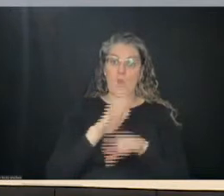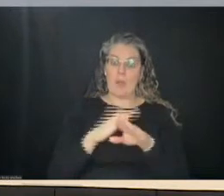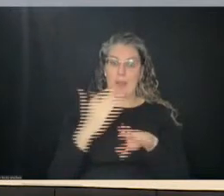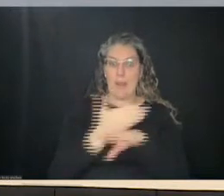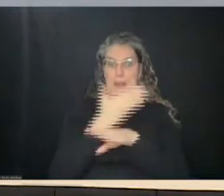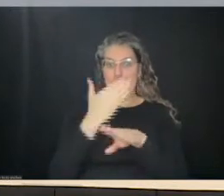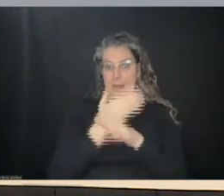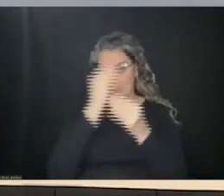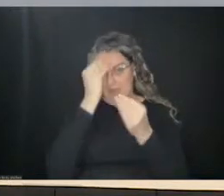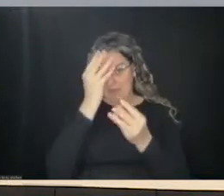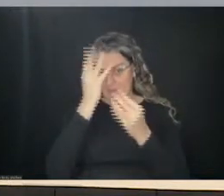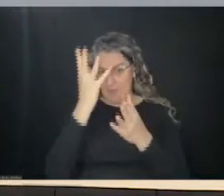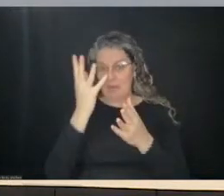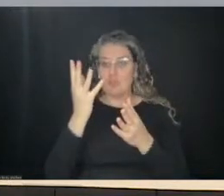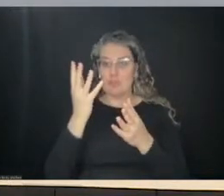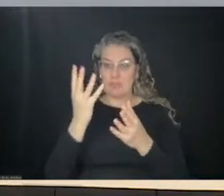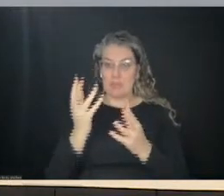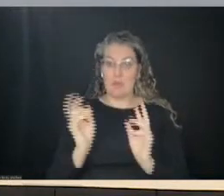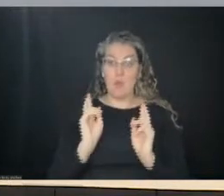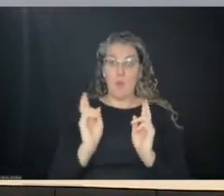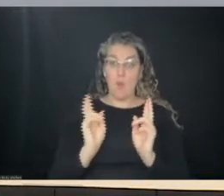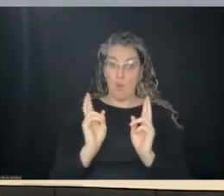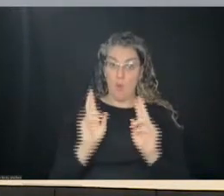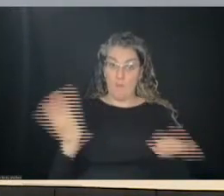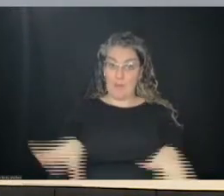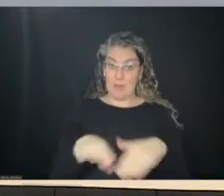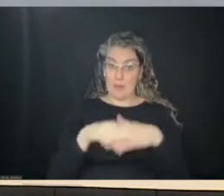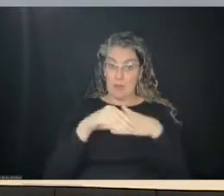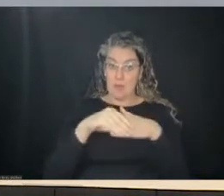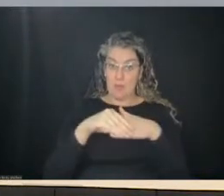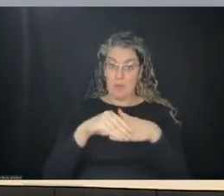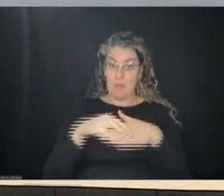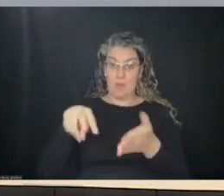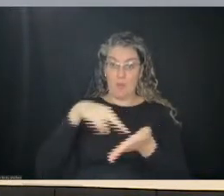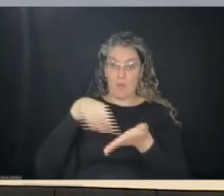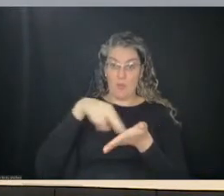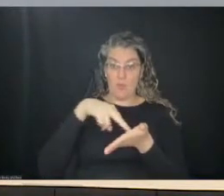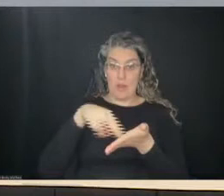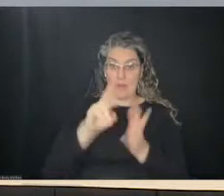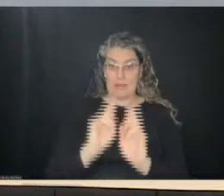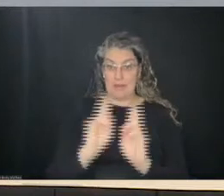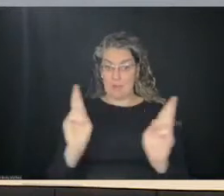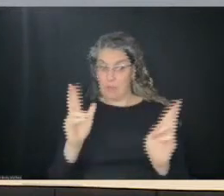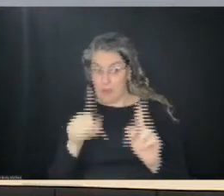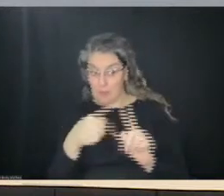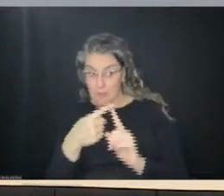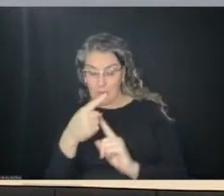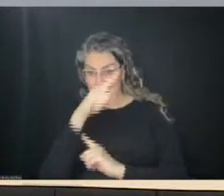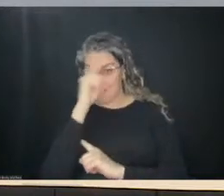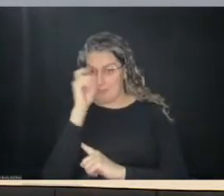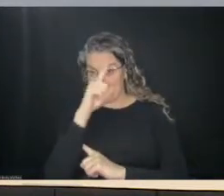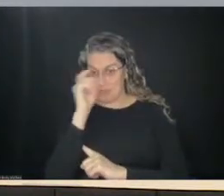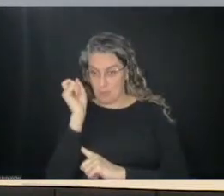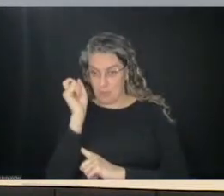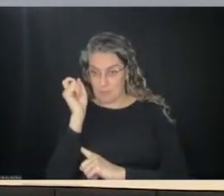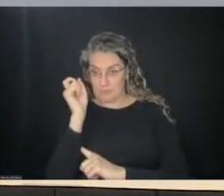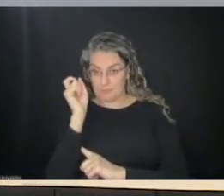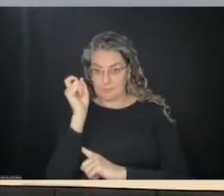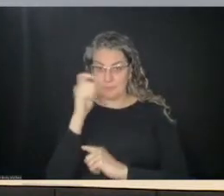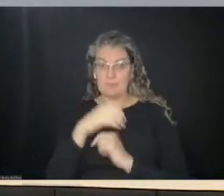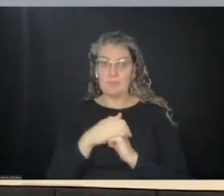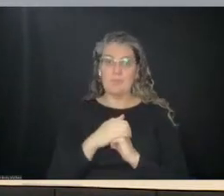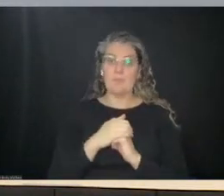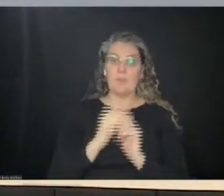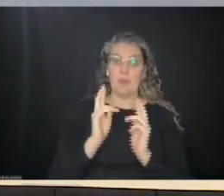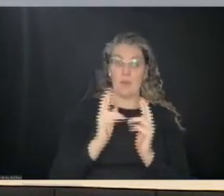that we are hopeful that we can have wedding dances proceed this summer. And that updated guidance should be available before the end of the